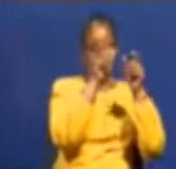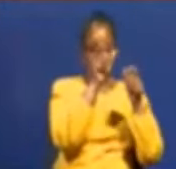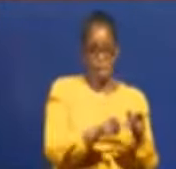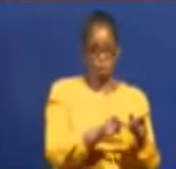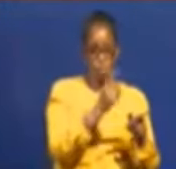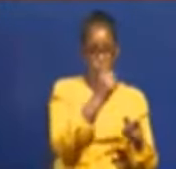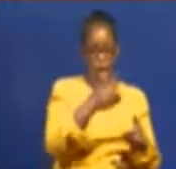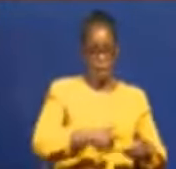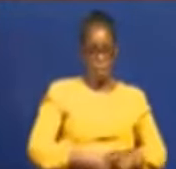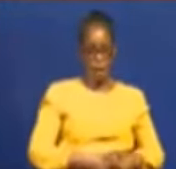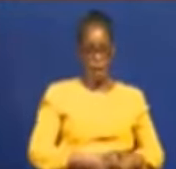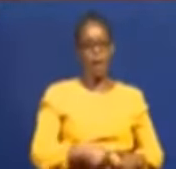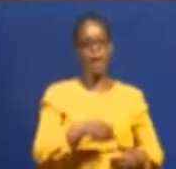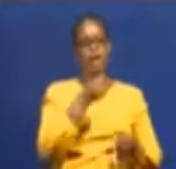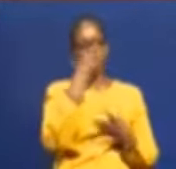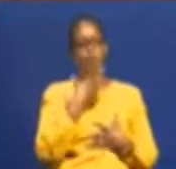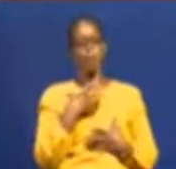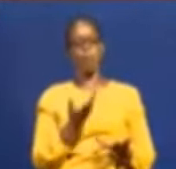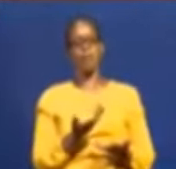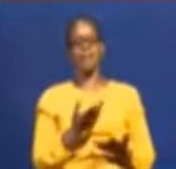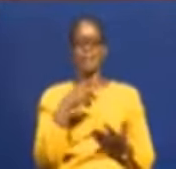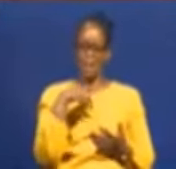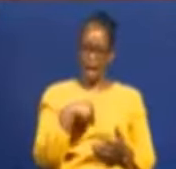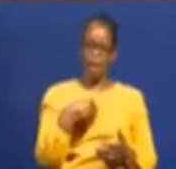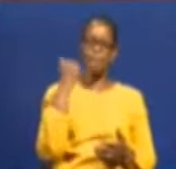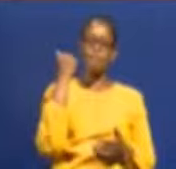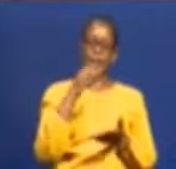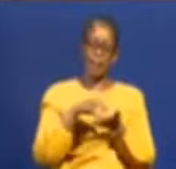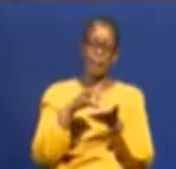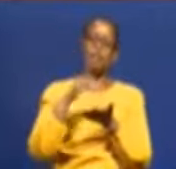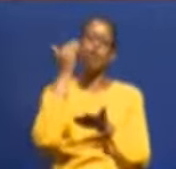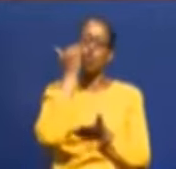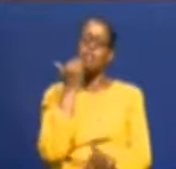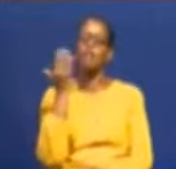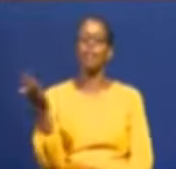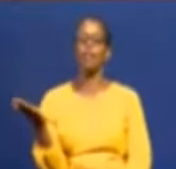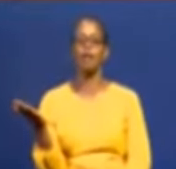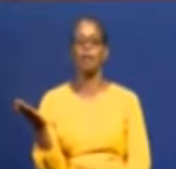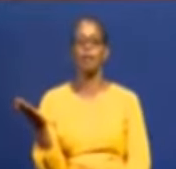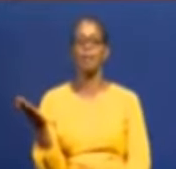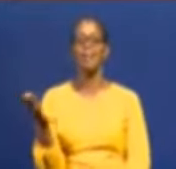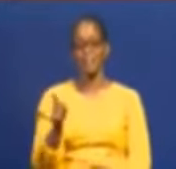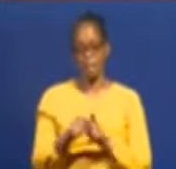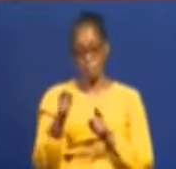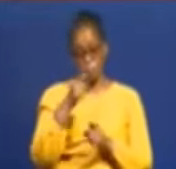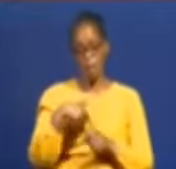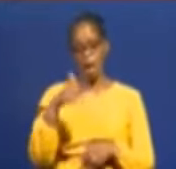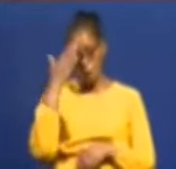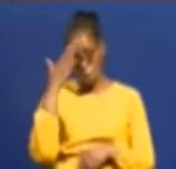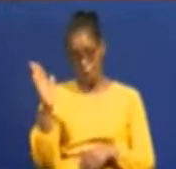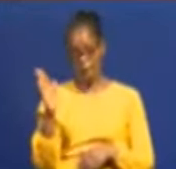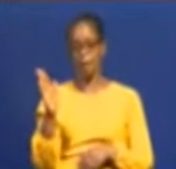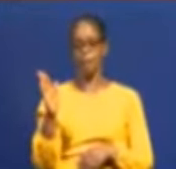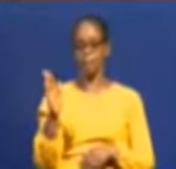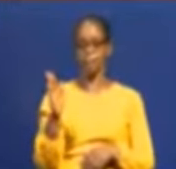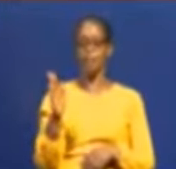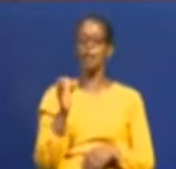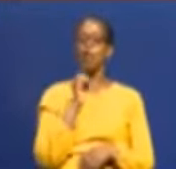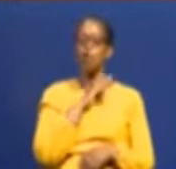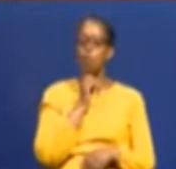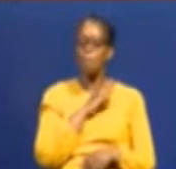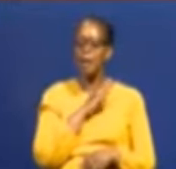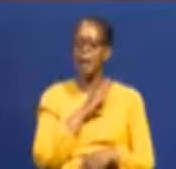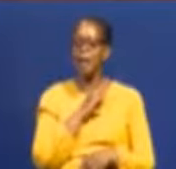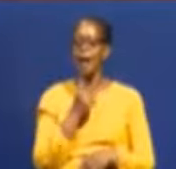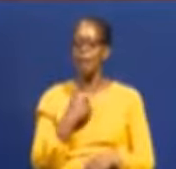telling me that they are still facing cases in court. Honorable Speaker, it is also not lost on us that there continue to be complaints